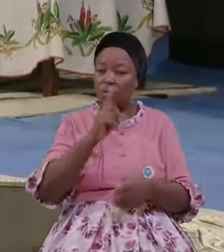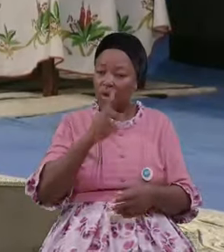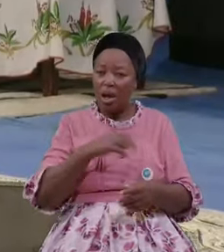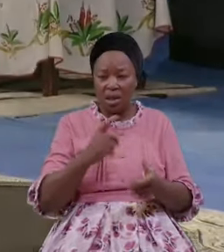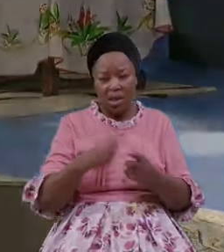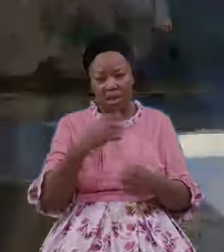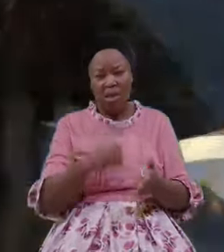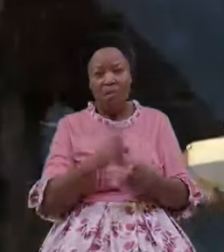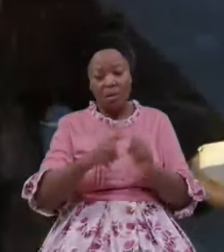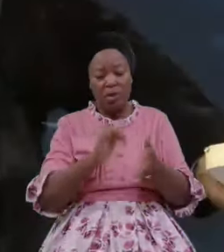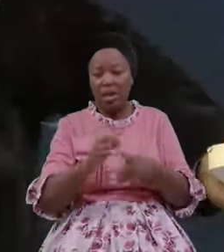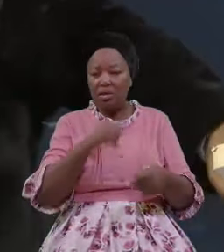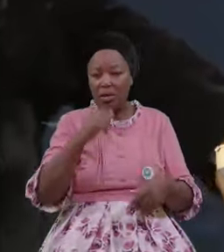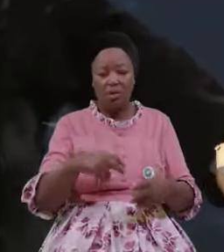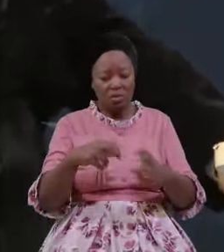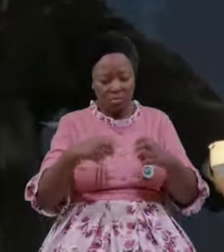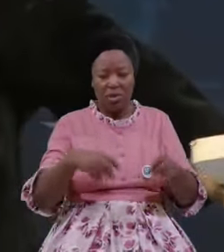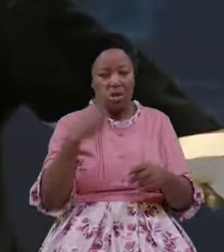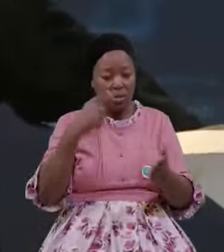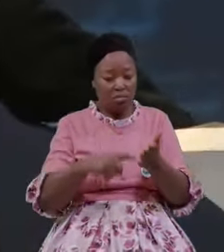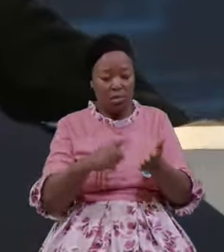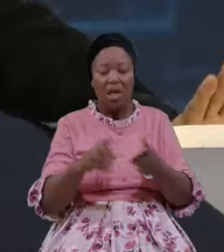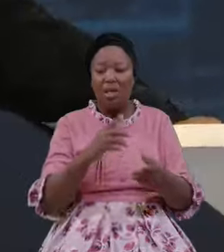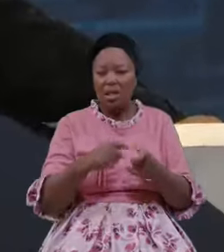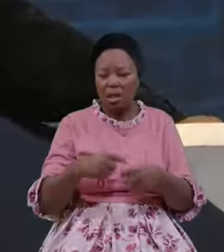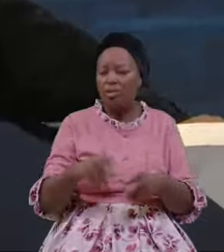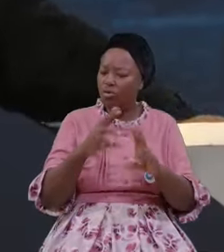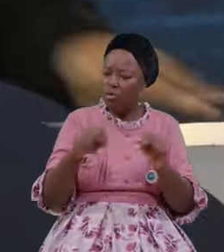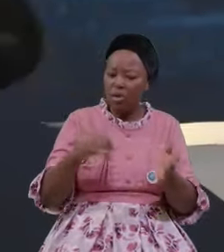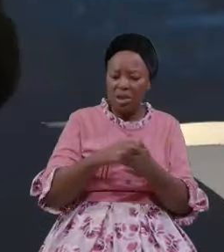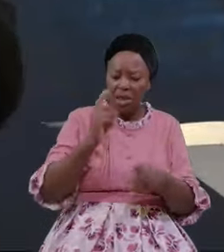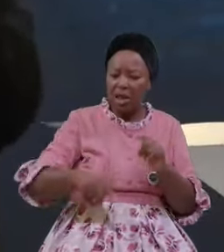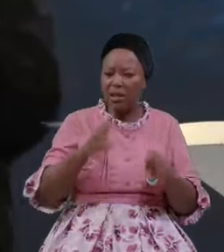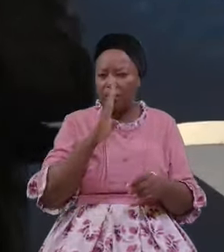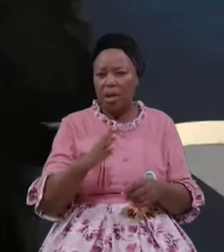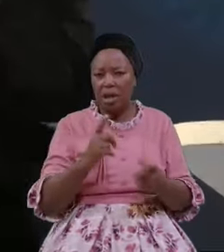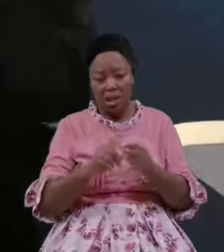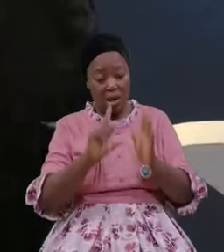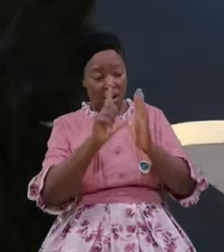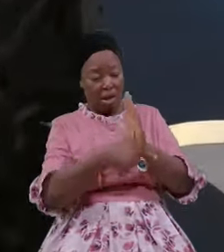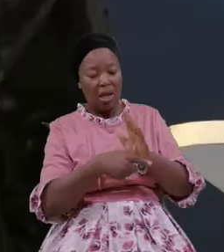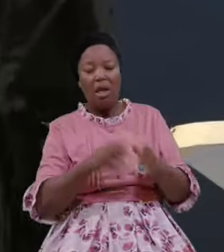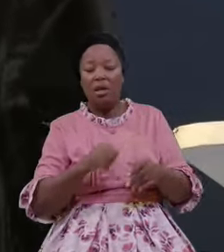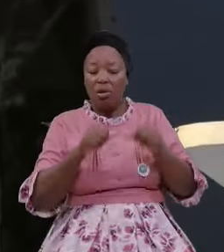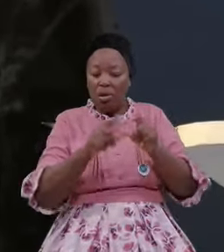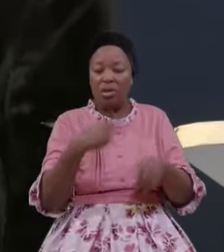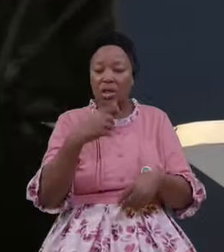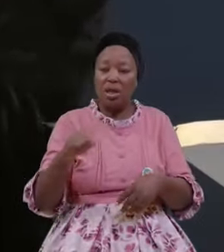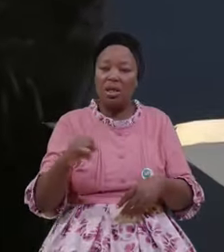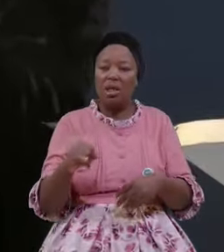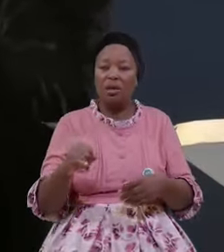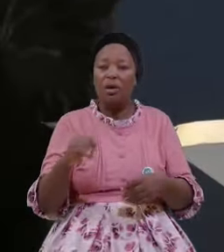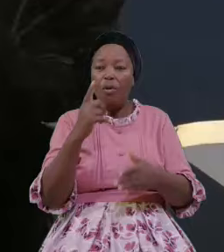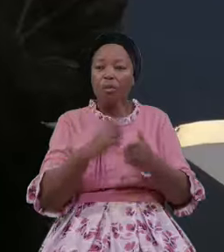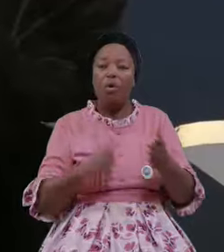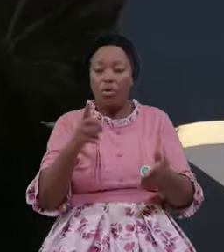he said, no, that cannot be. And eventually, he kept on saying what he believes. You